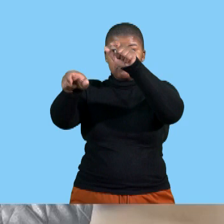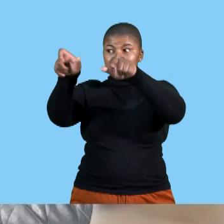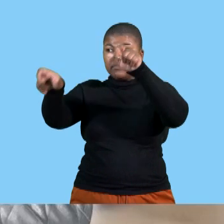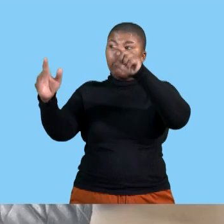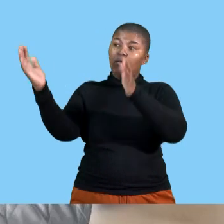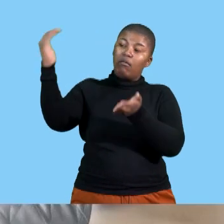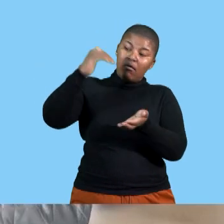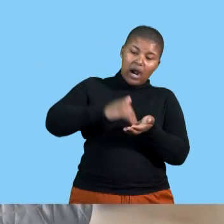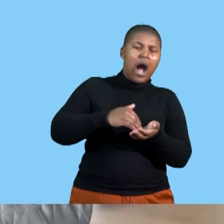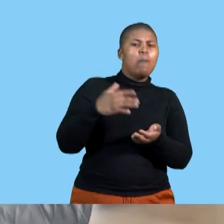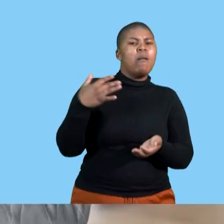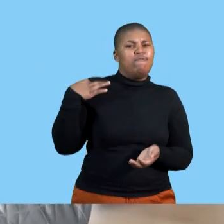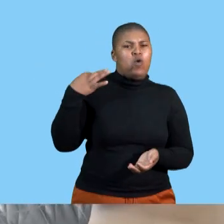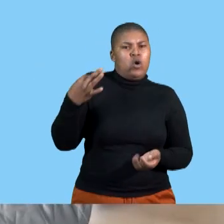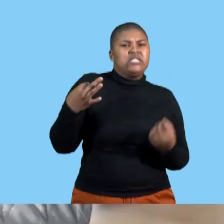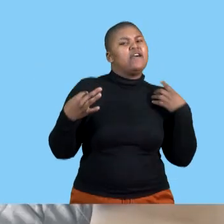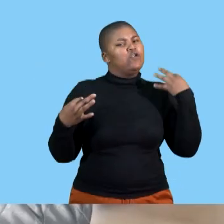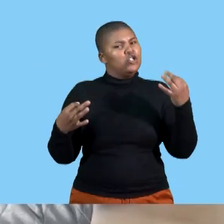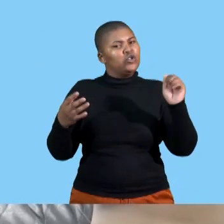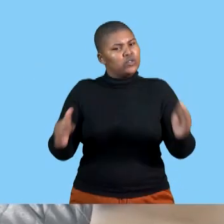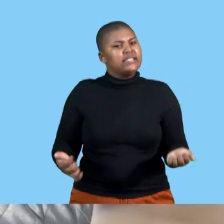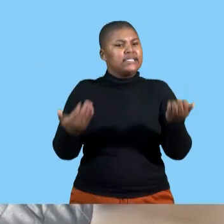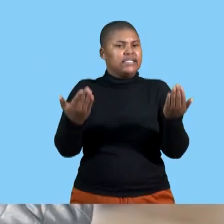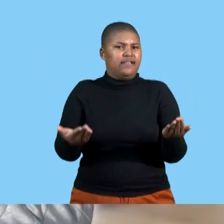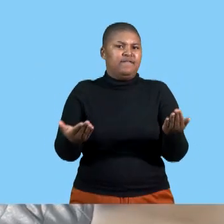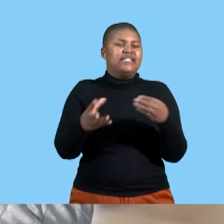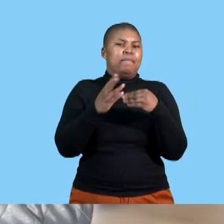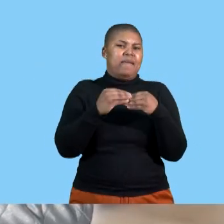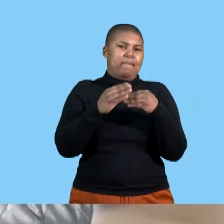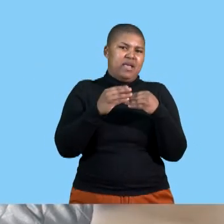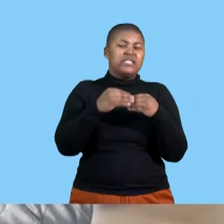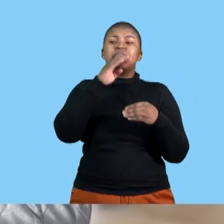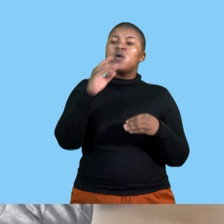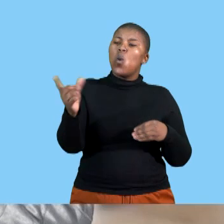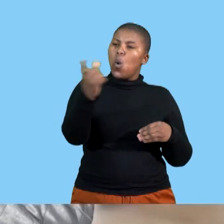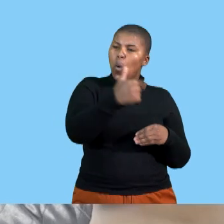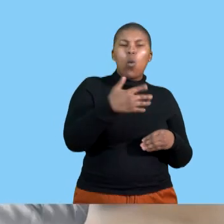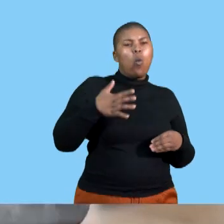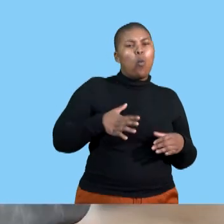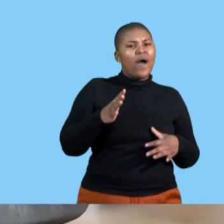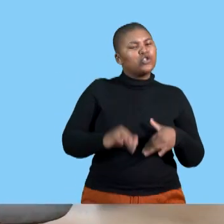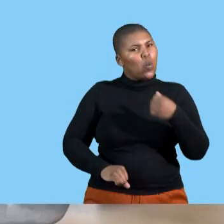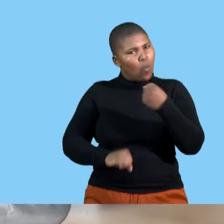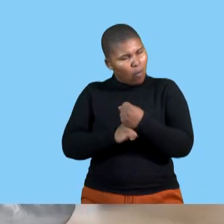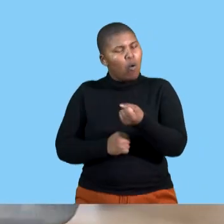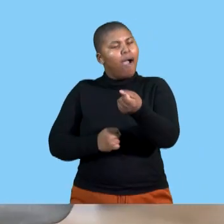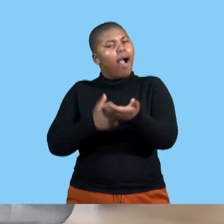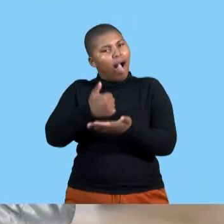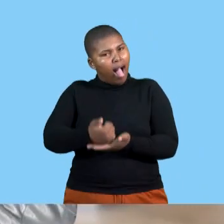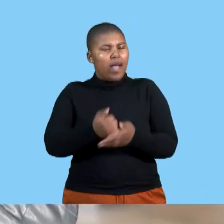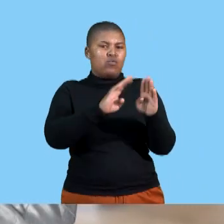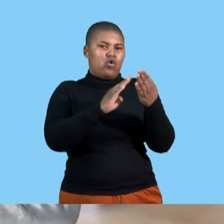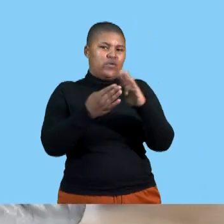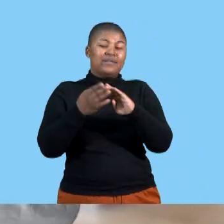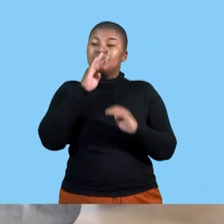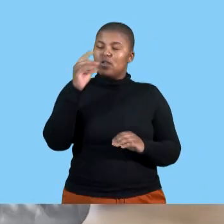them to do what? To service their members. So these group of people, they share the similar interest. Hence, they come together and